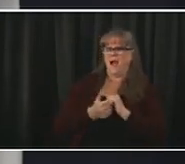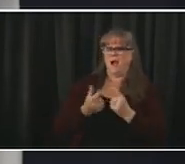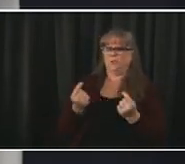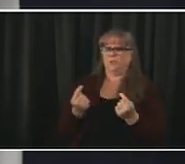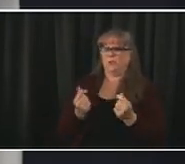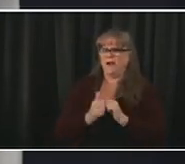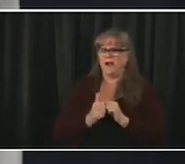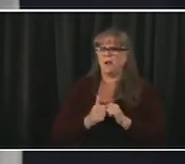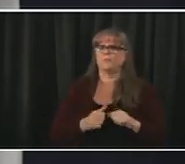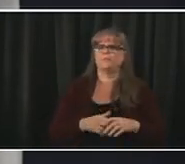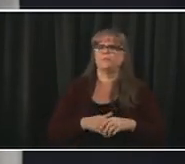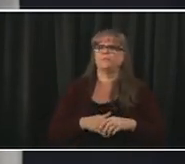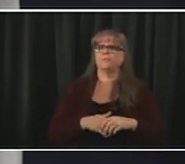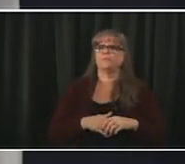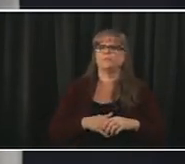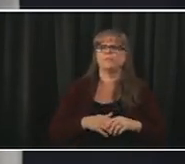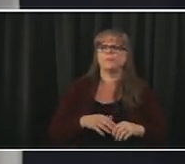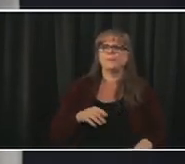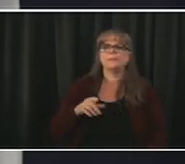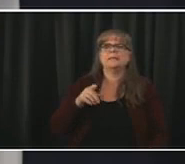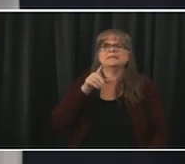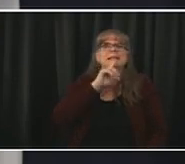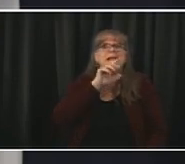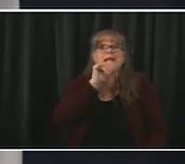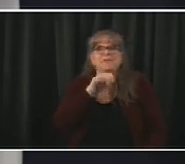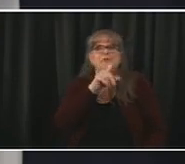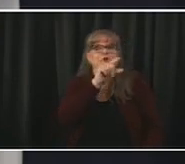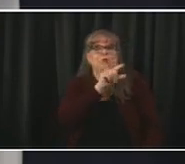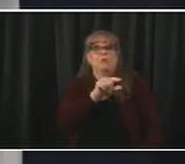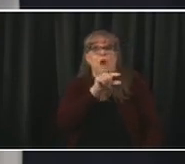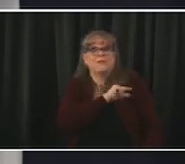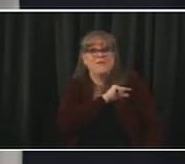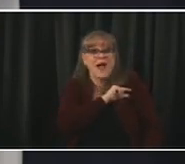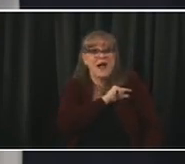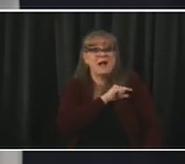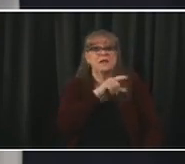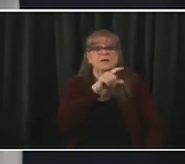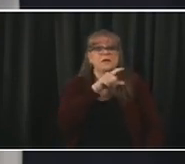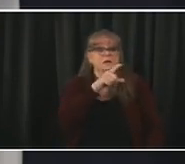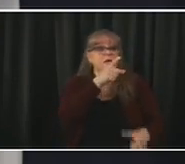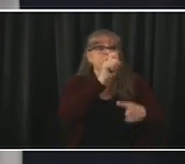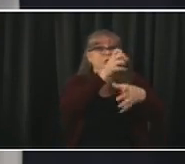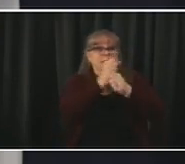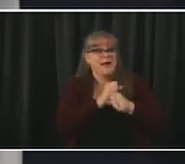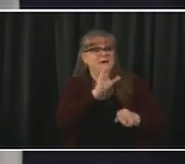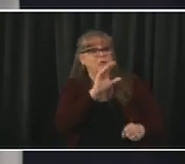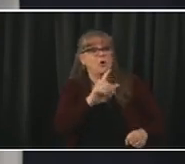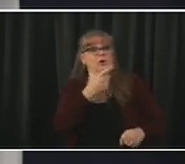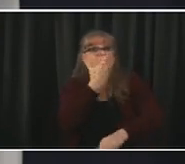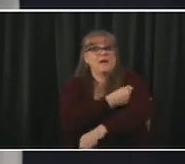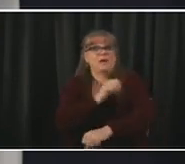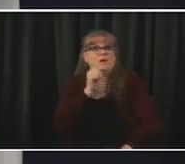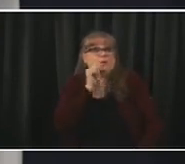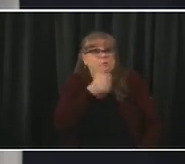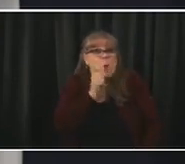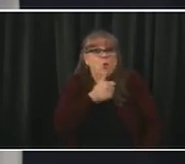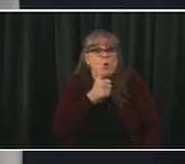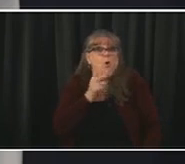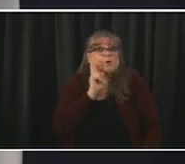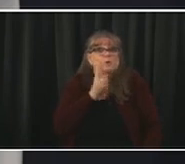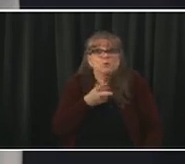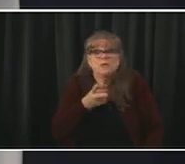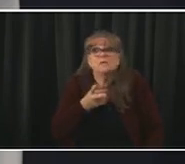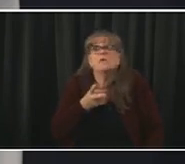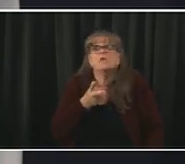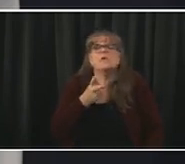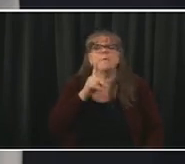doesn't mean you can get it within a day or two. Because we've walked through these numbers, you're eligible. We feel confident that you're going to have the chance to get it in